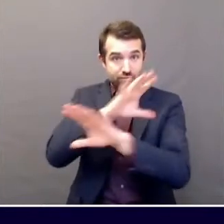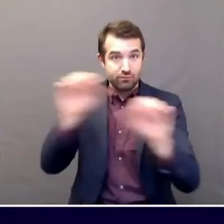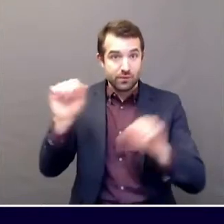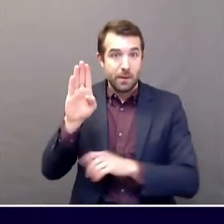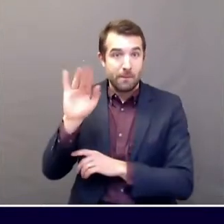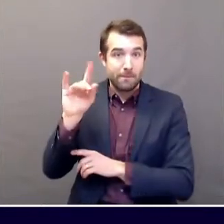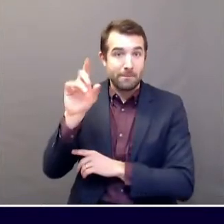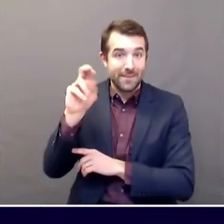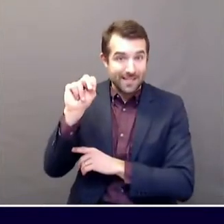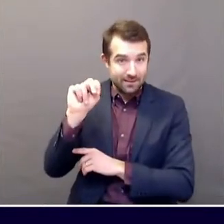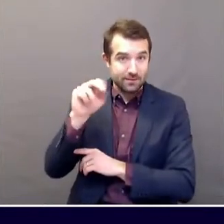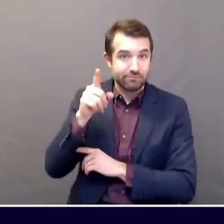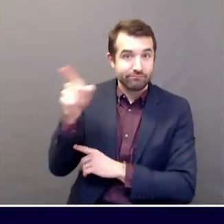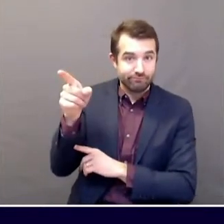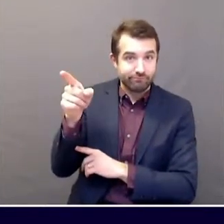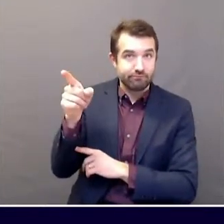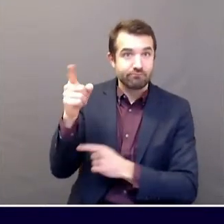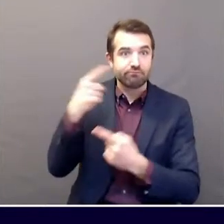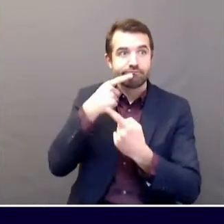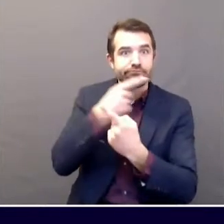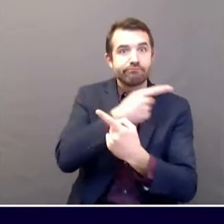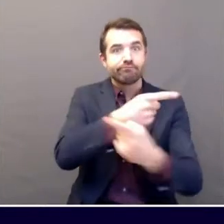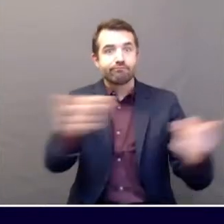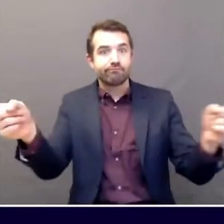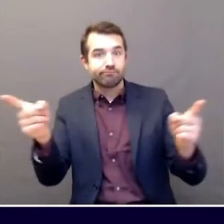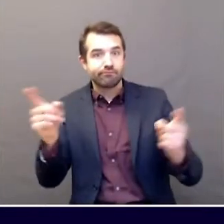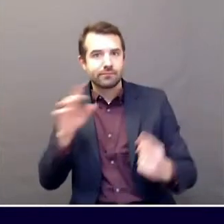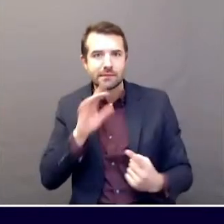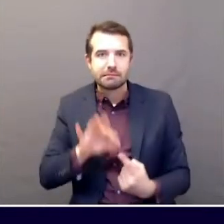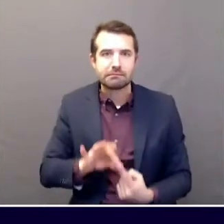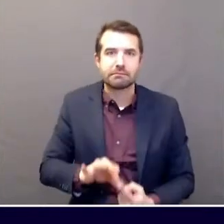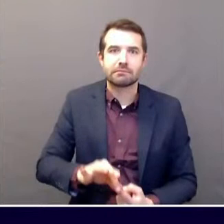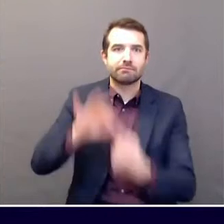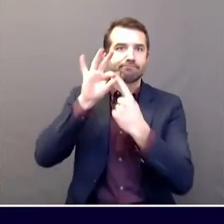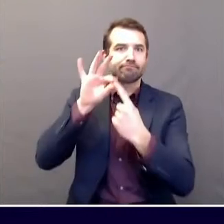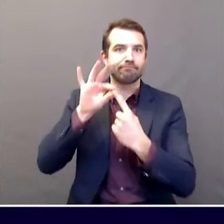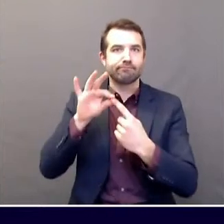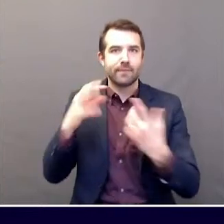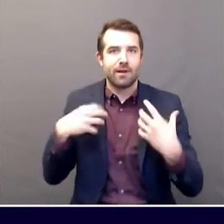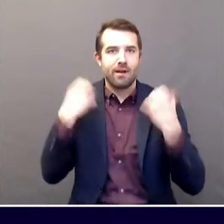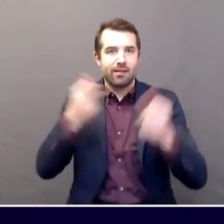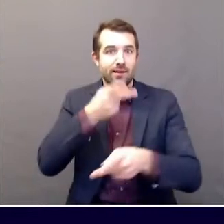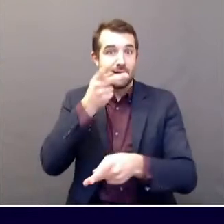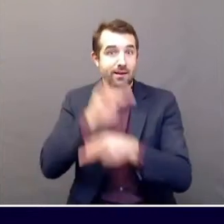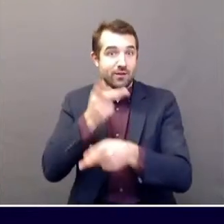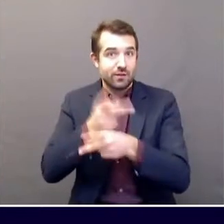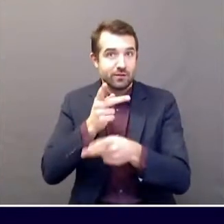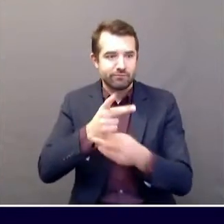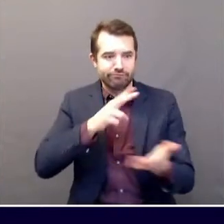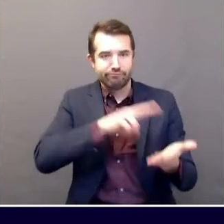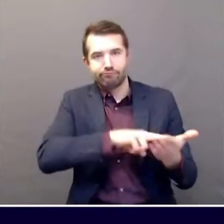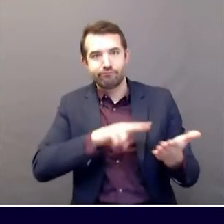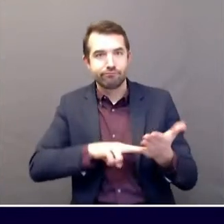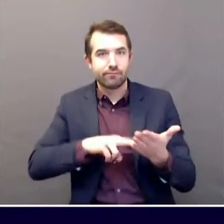administration is opening a special healthcare enrollment period for marketplace coverage on healthcare.gov